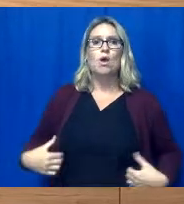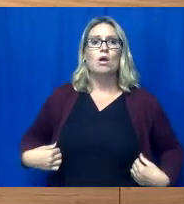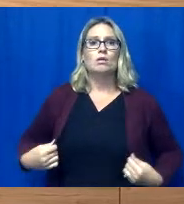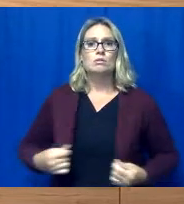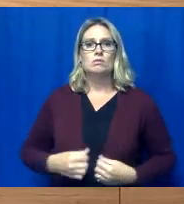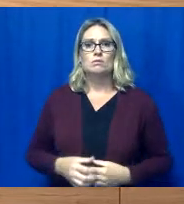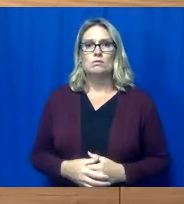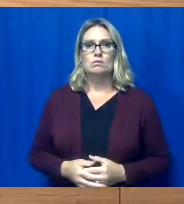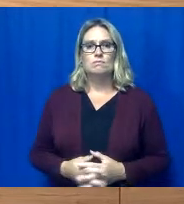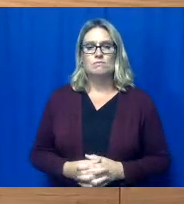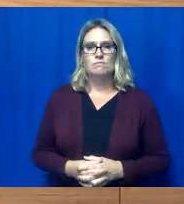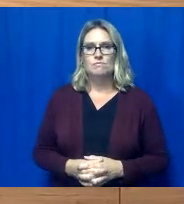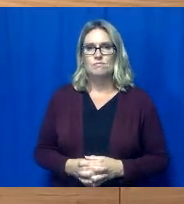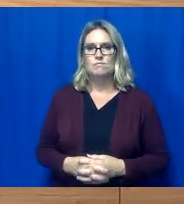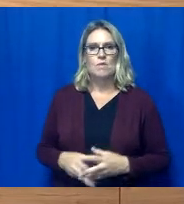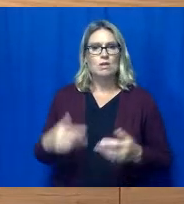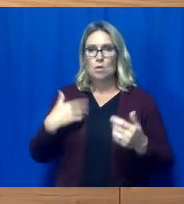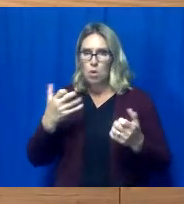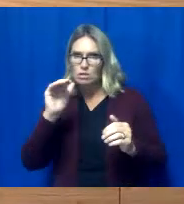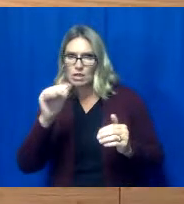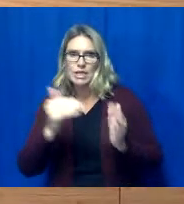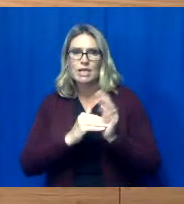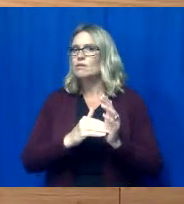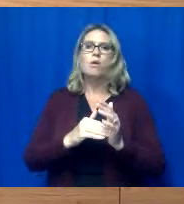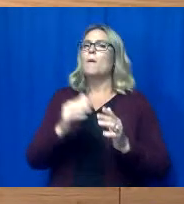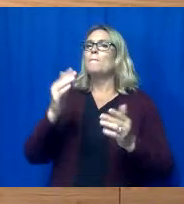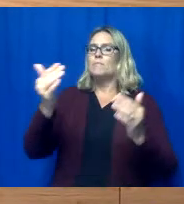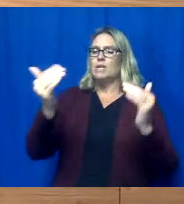squeeze everybody in. Bobby Jean McKinnon.